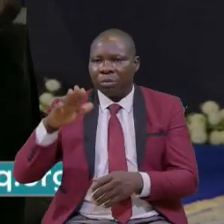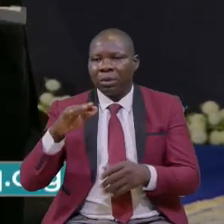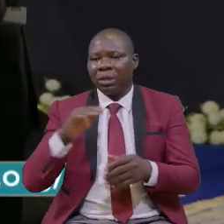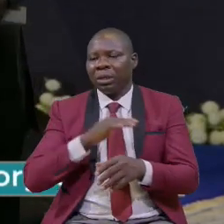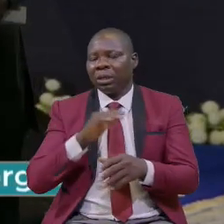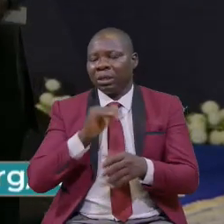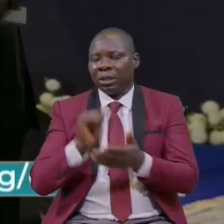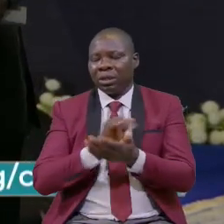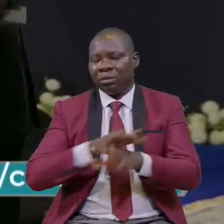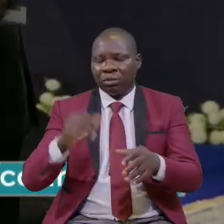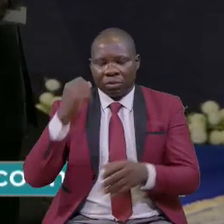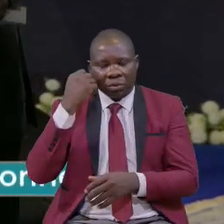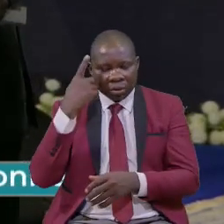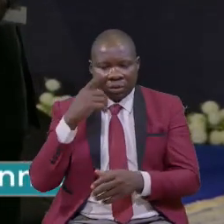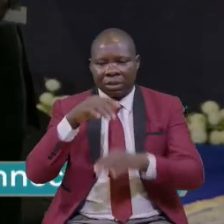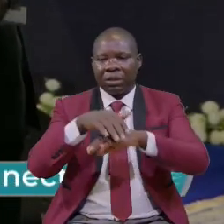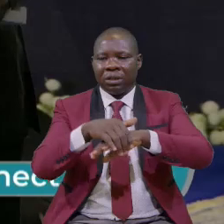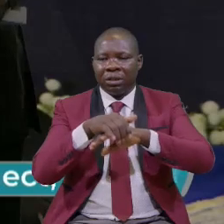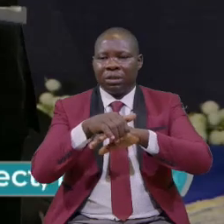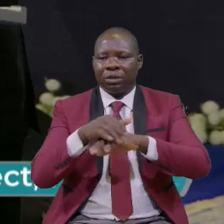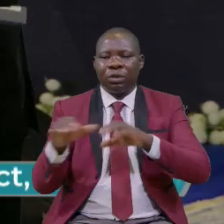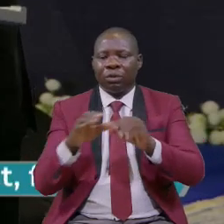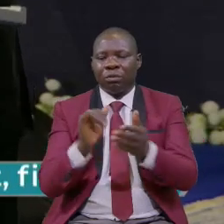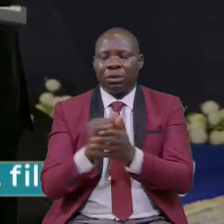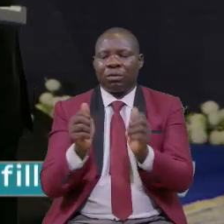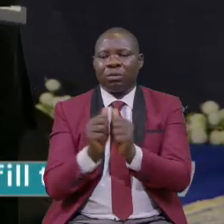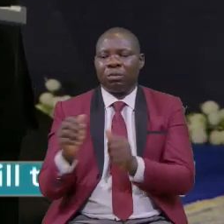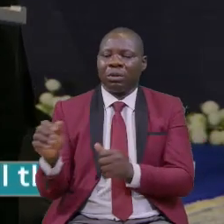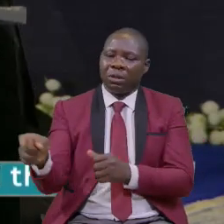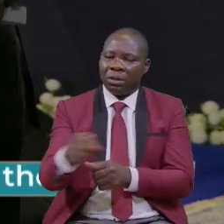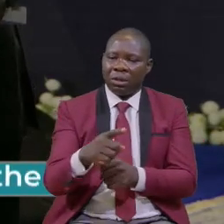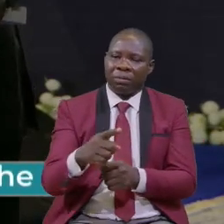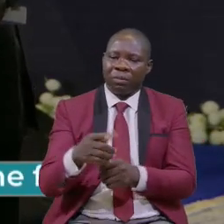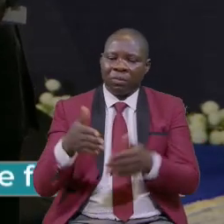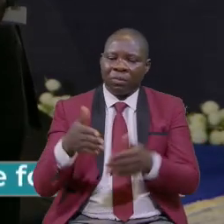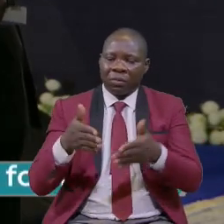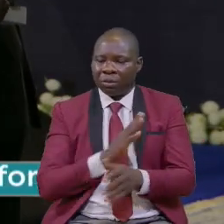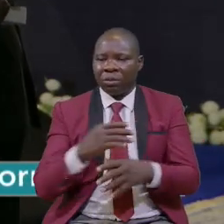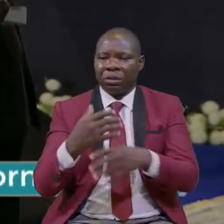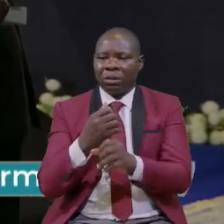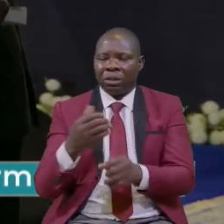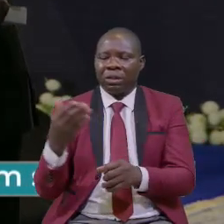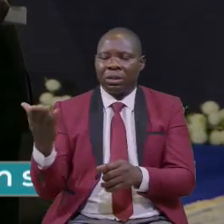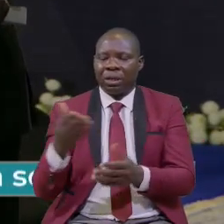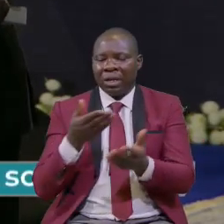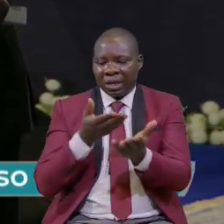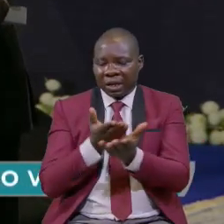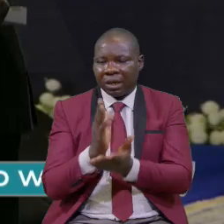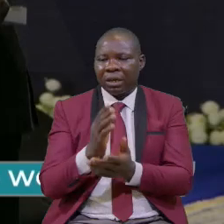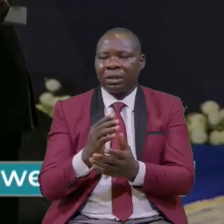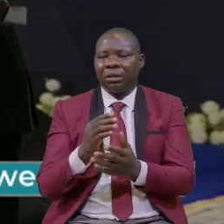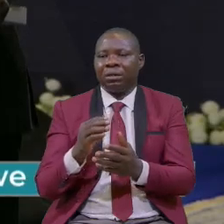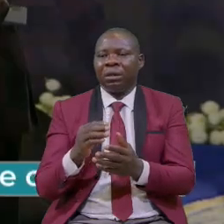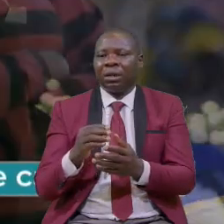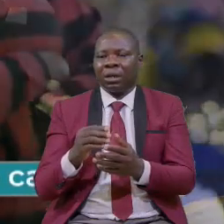understand English. Do that with them. Let's take their correct particulars. Thank you very much. To